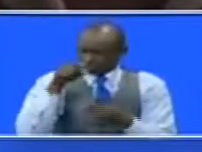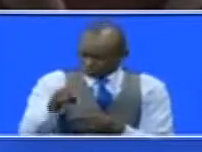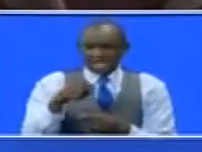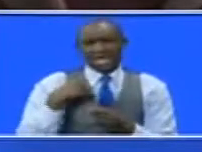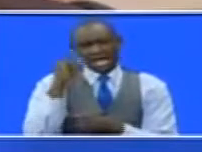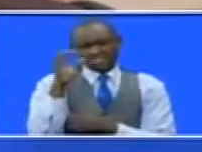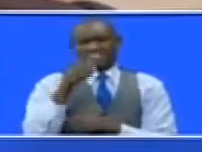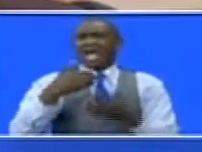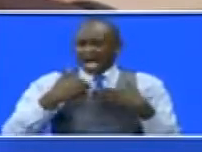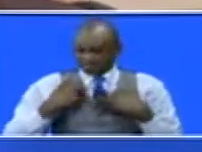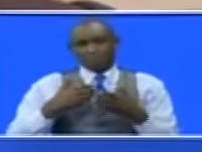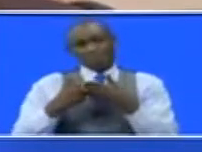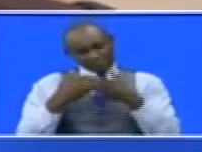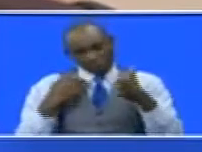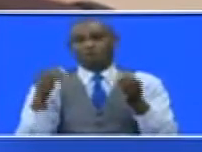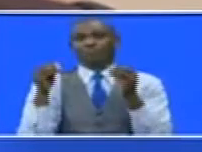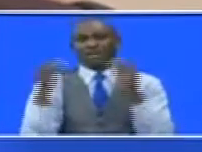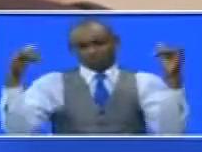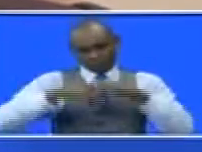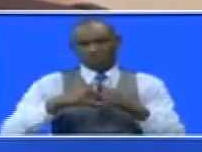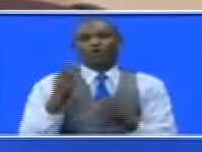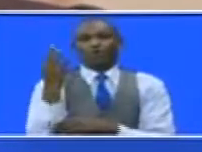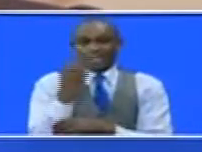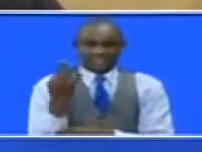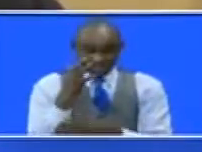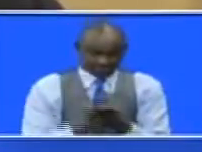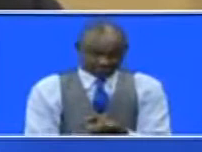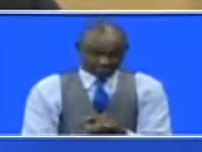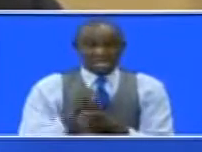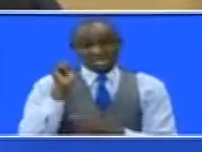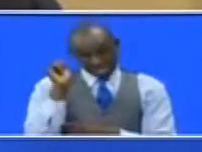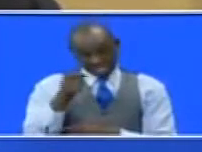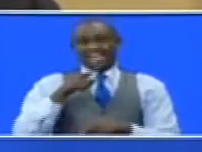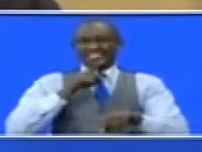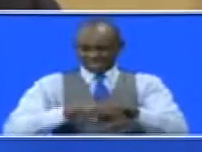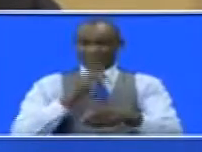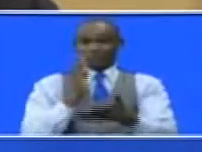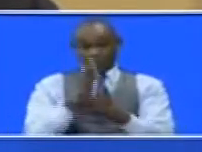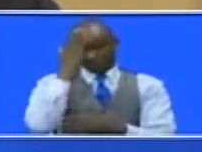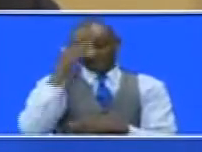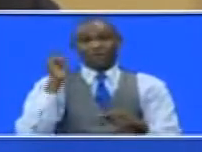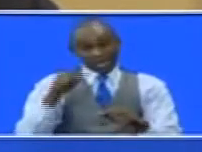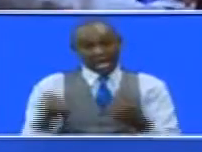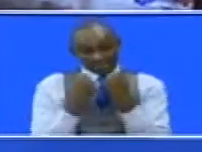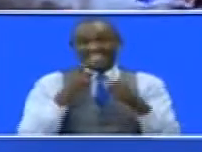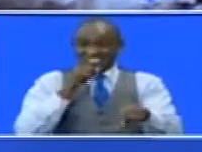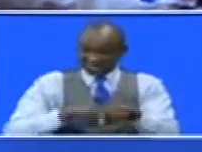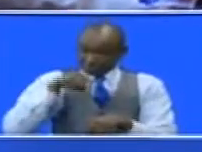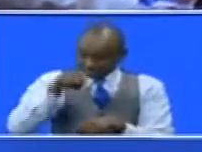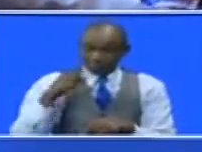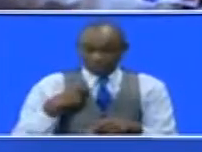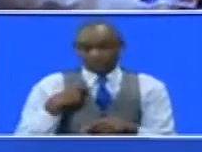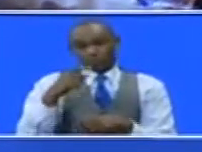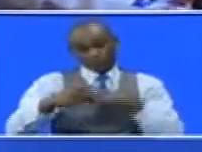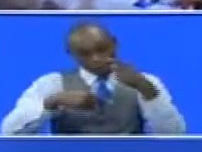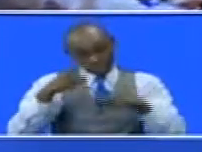Hague ahead of the Assembly of State Parties opening Wednesday. Kenya's moment of truth comes on Monday when it spearheads the fair trial